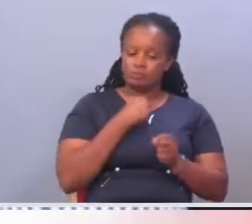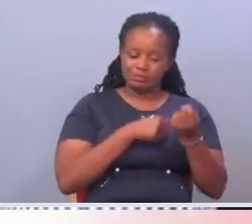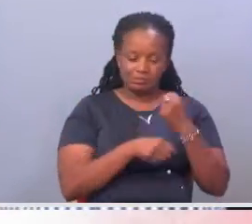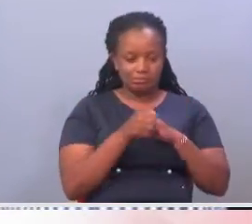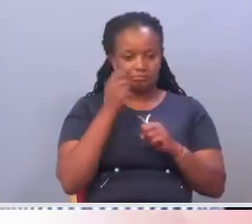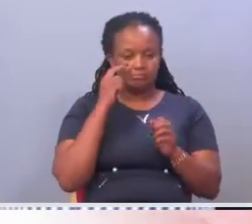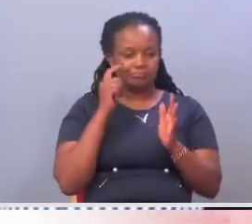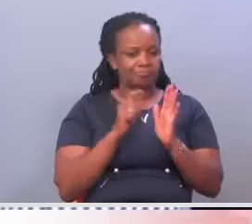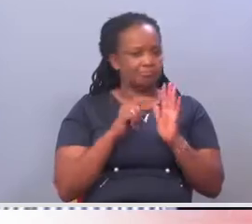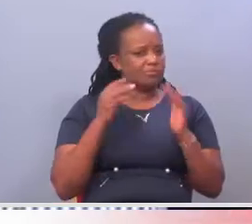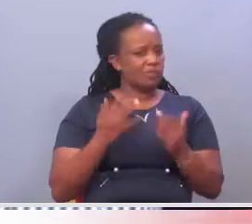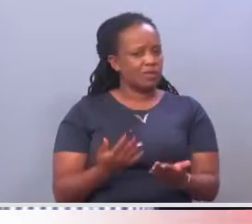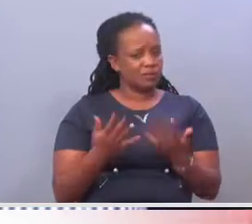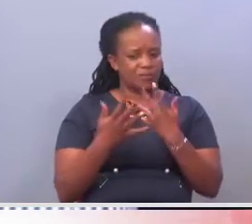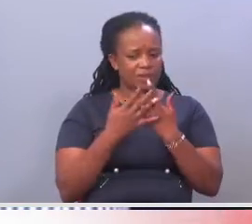prison